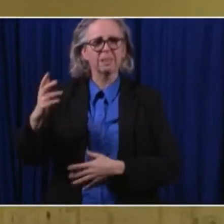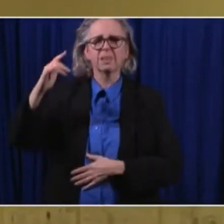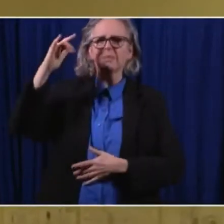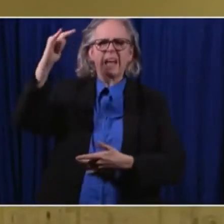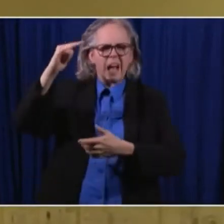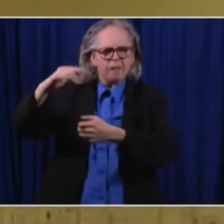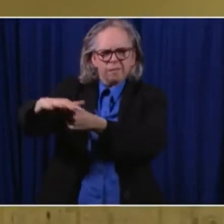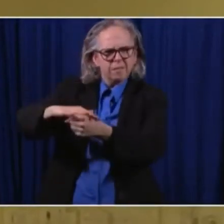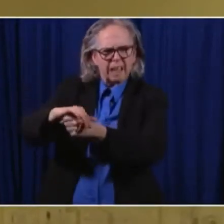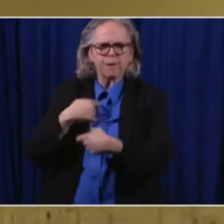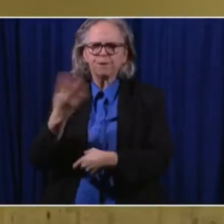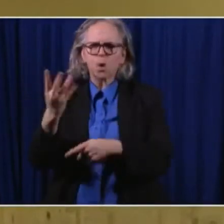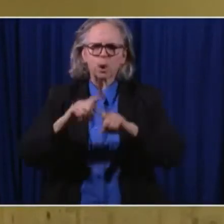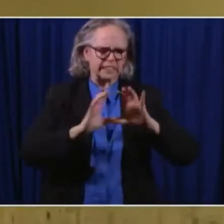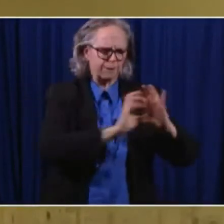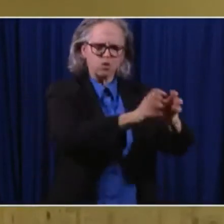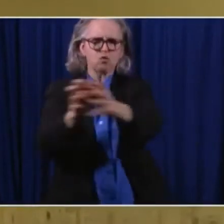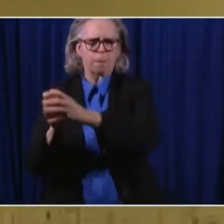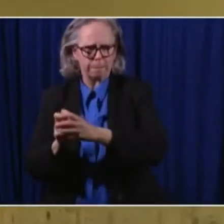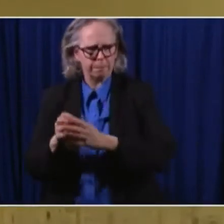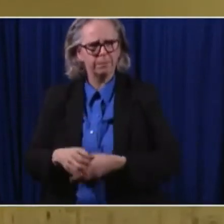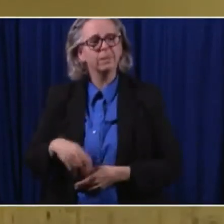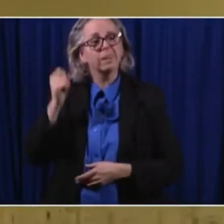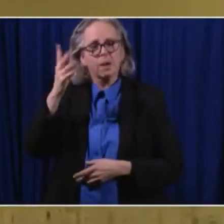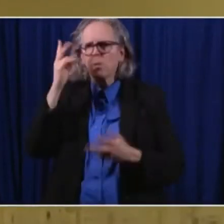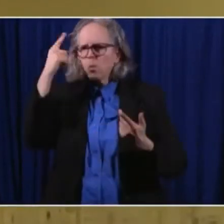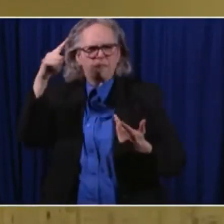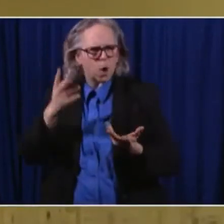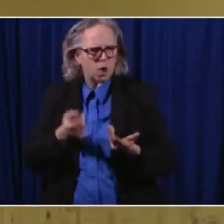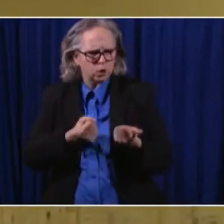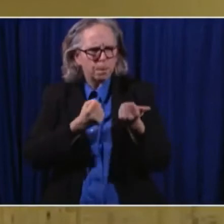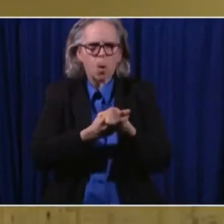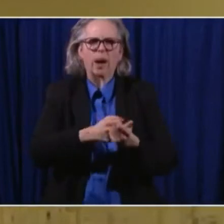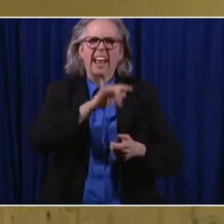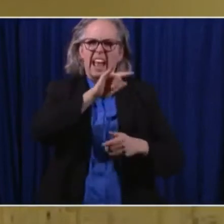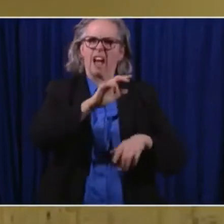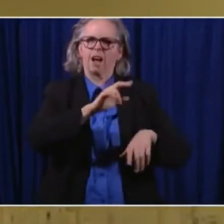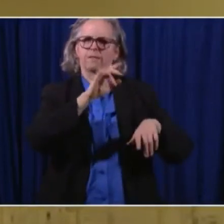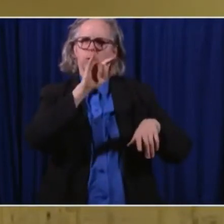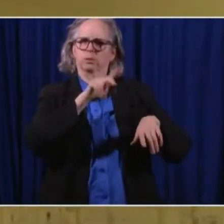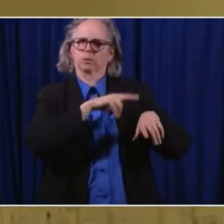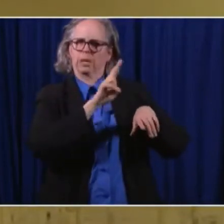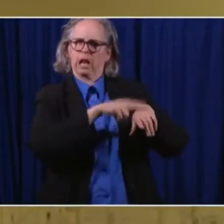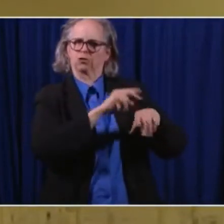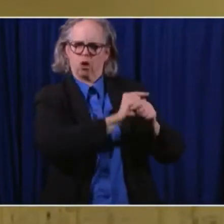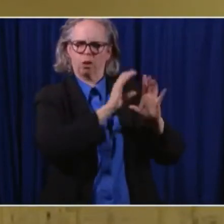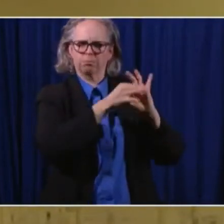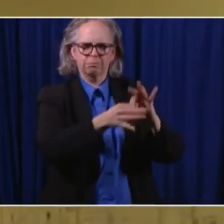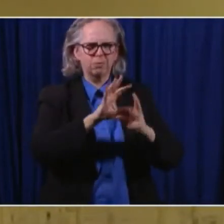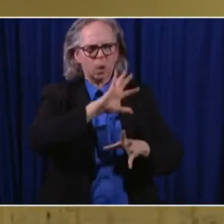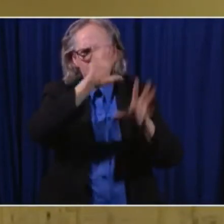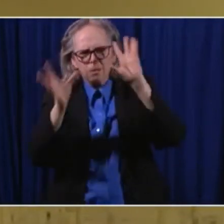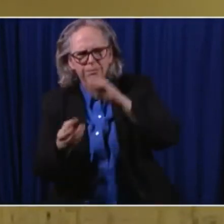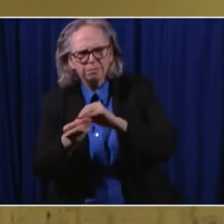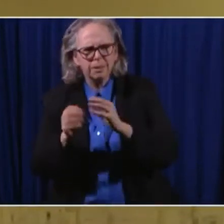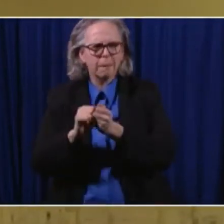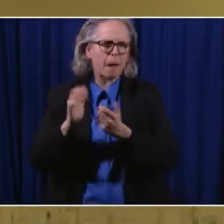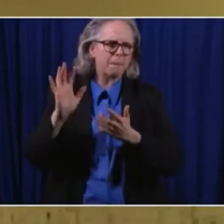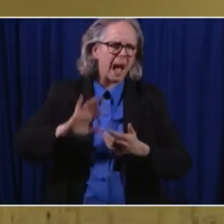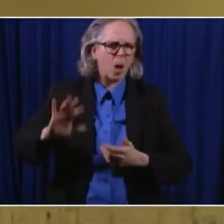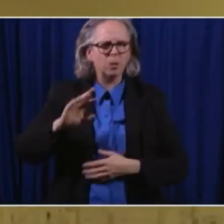that bring that same capacity to our Air National Guard. So altogether, those folks take care of about 16,000 soldiers and airmen across